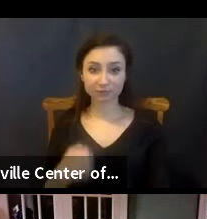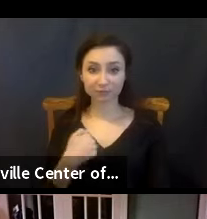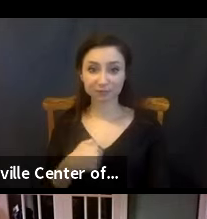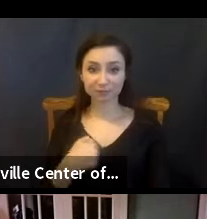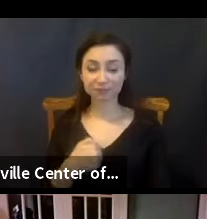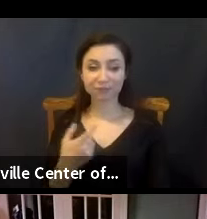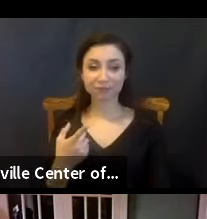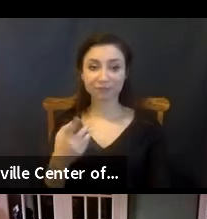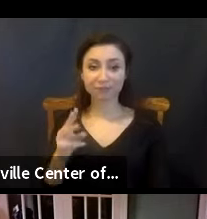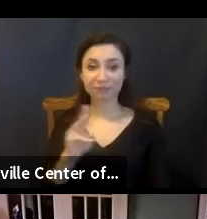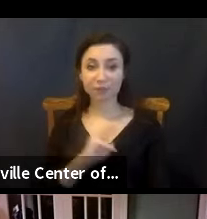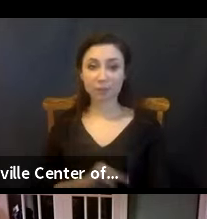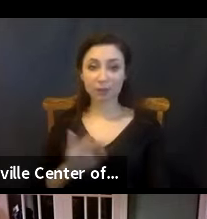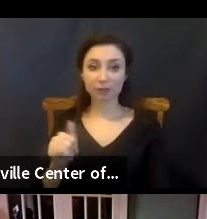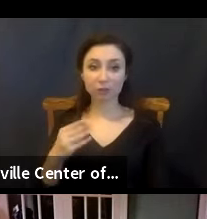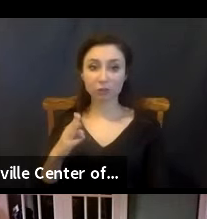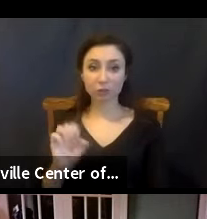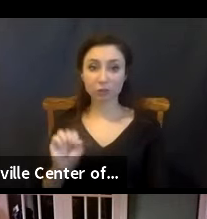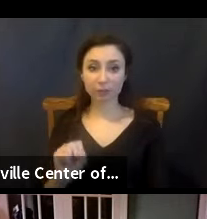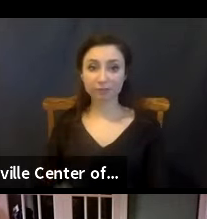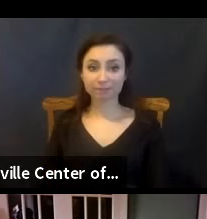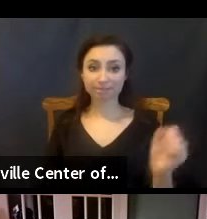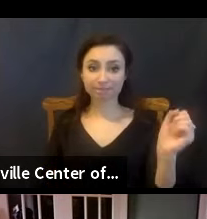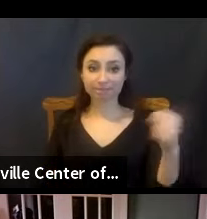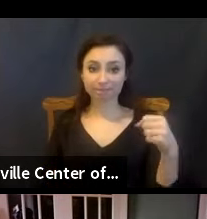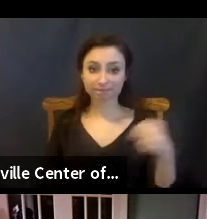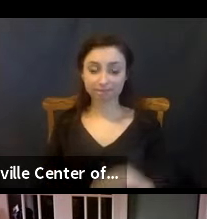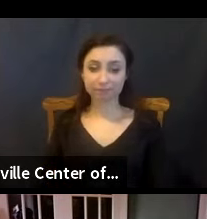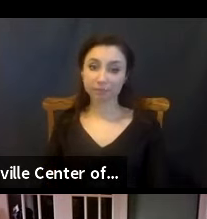Mayor Jacobs. Yes.